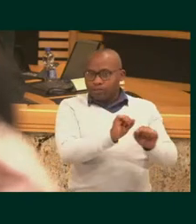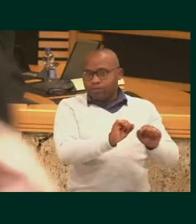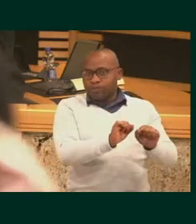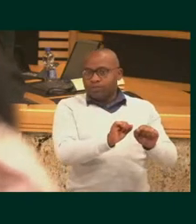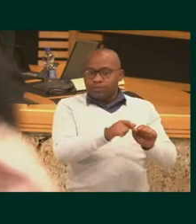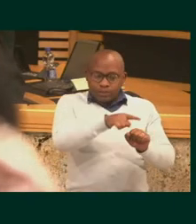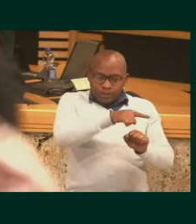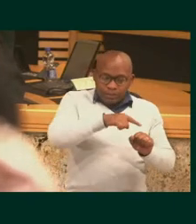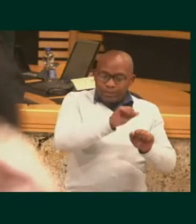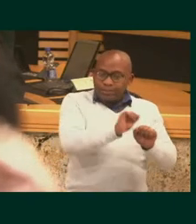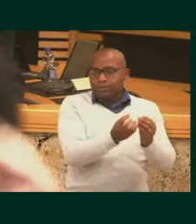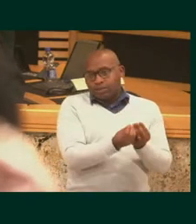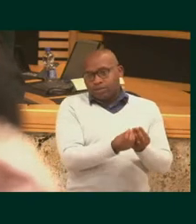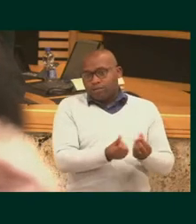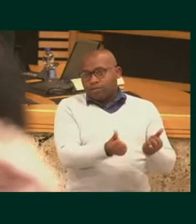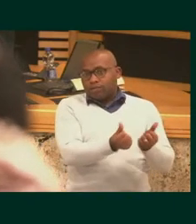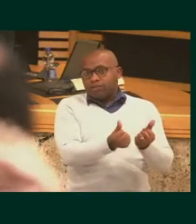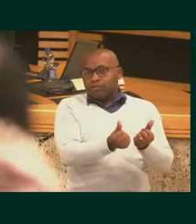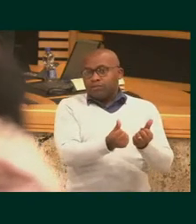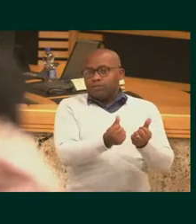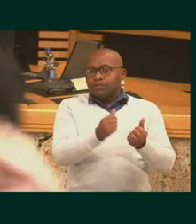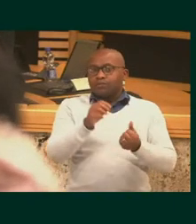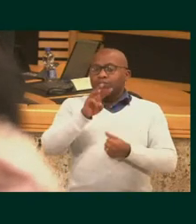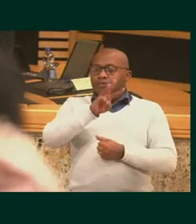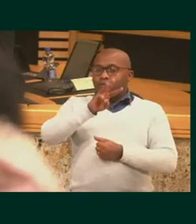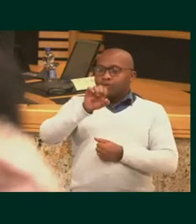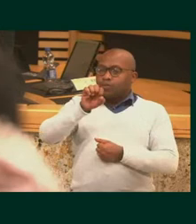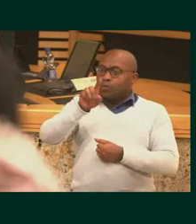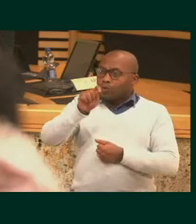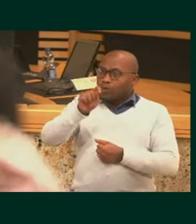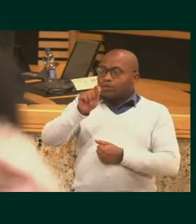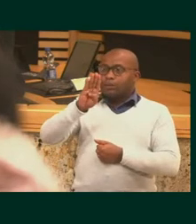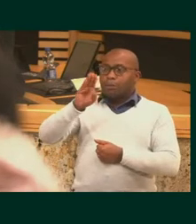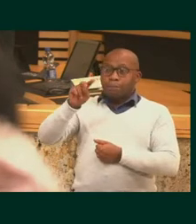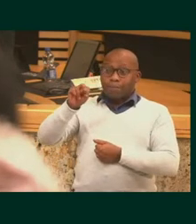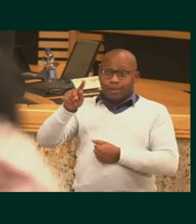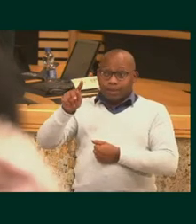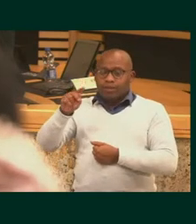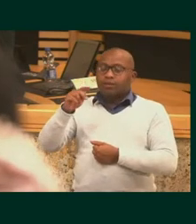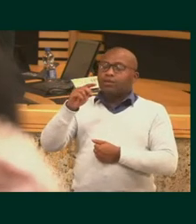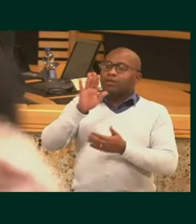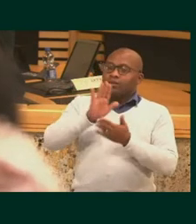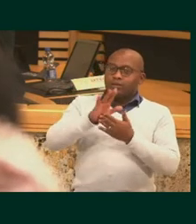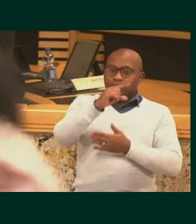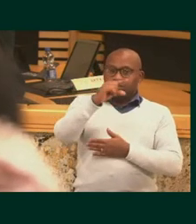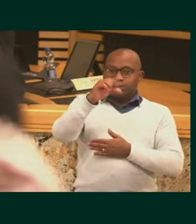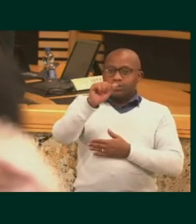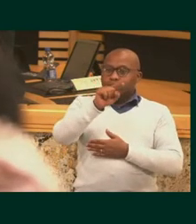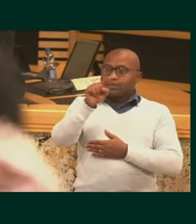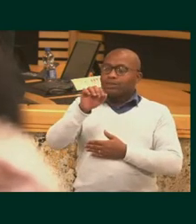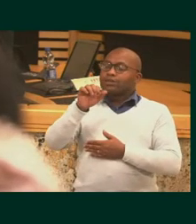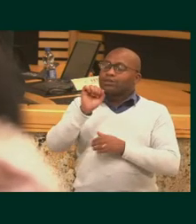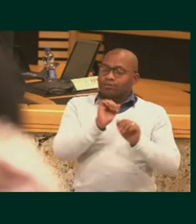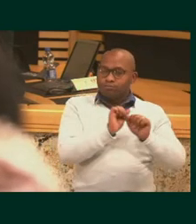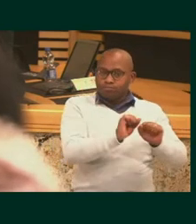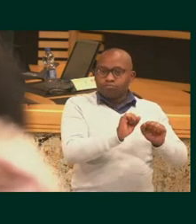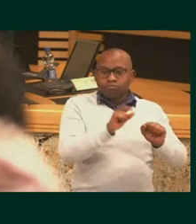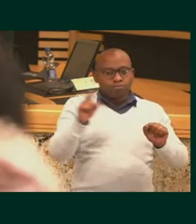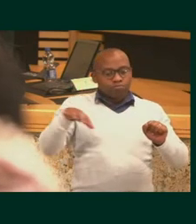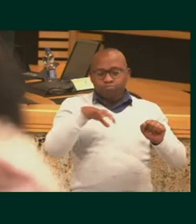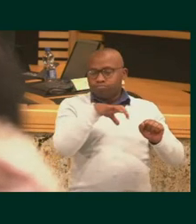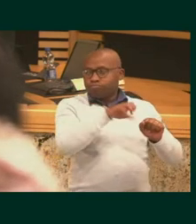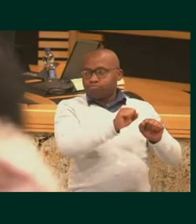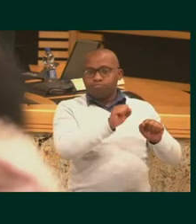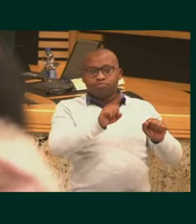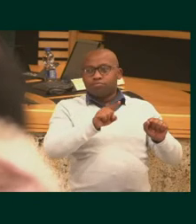their Beth your West Bank your Gaza Etc reject and condemn the pain of frustration orchestrated by